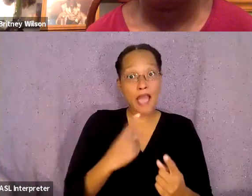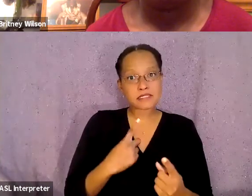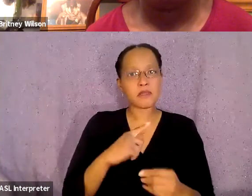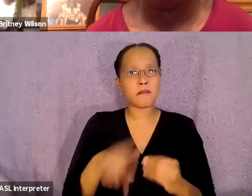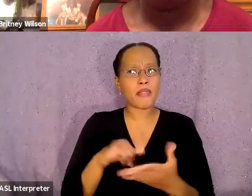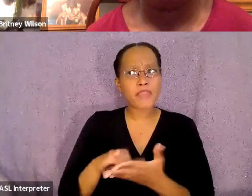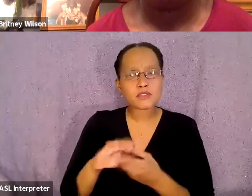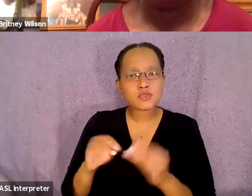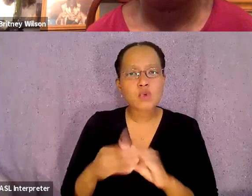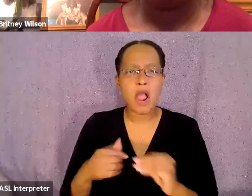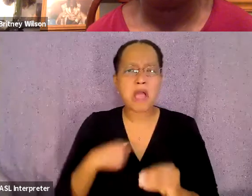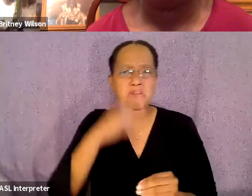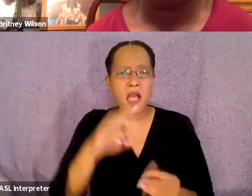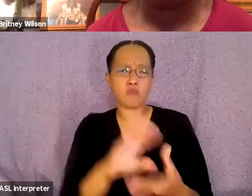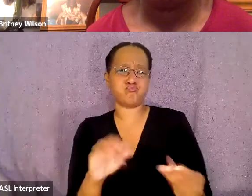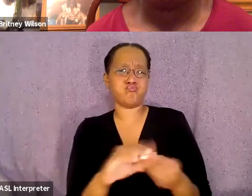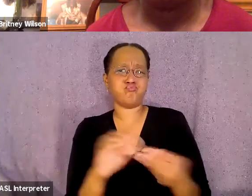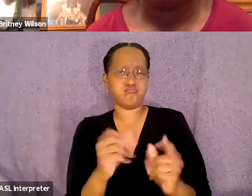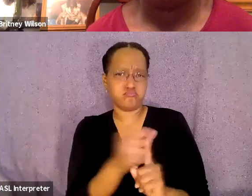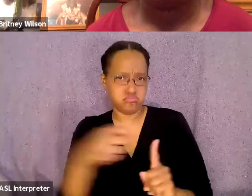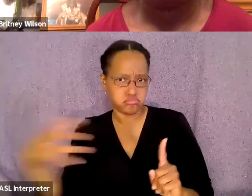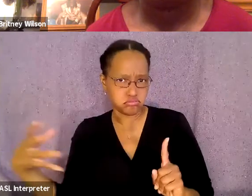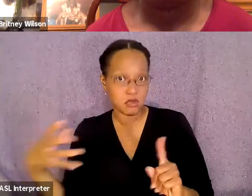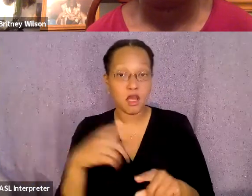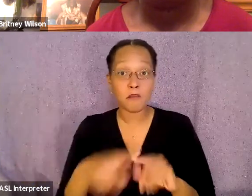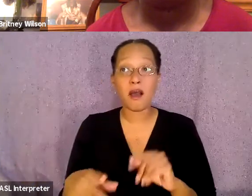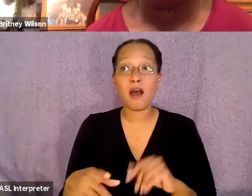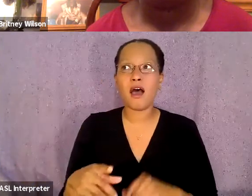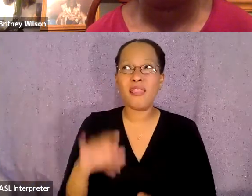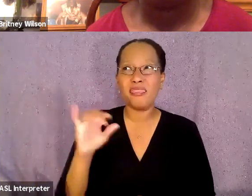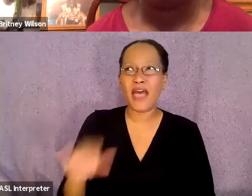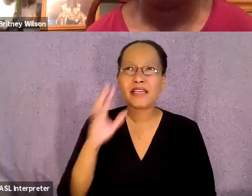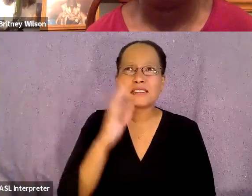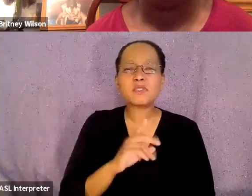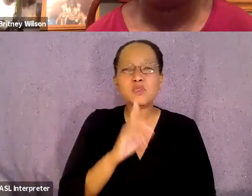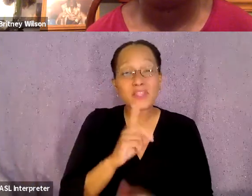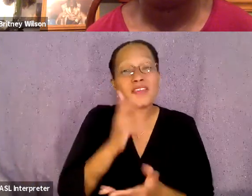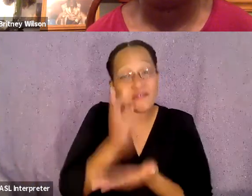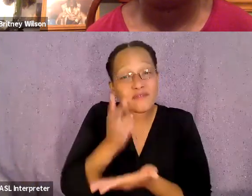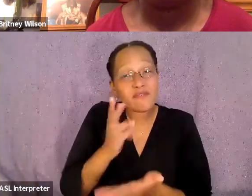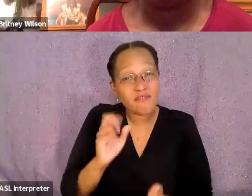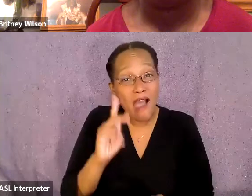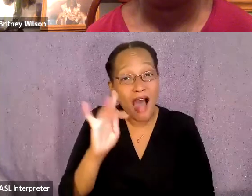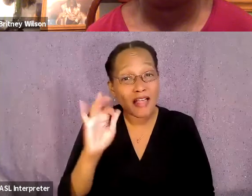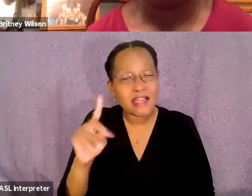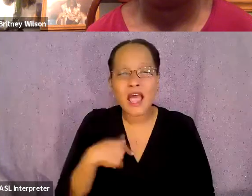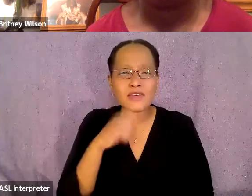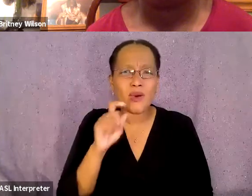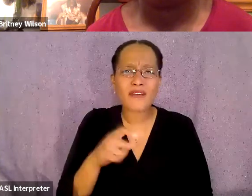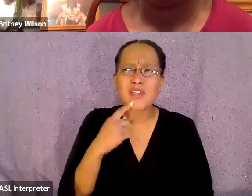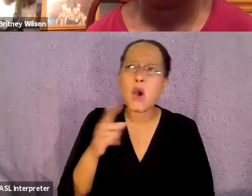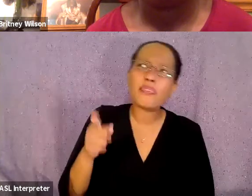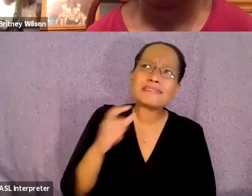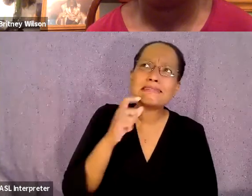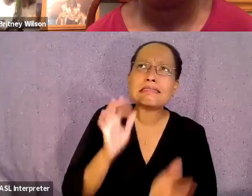from that experience is just that it's a valid thing that I went through. I don't have to be like, oh, this didn't count for something or